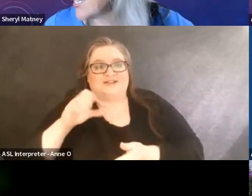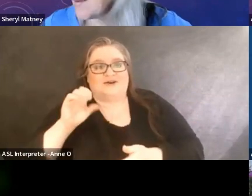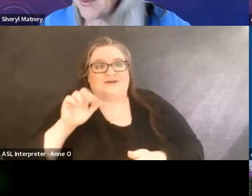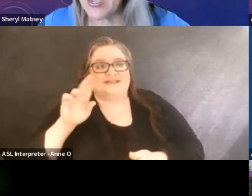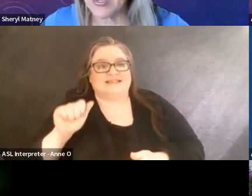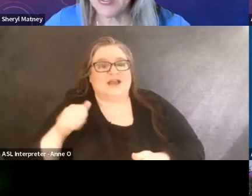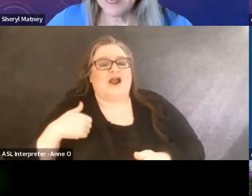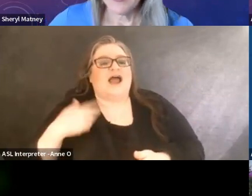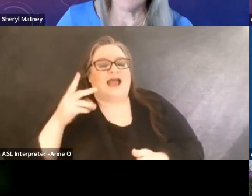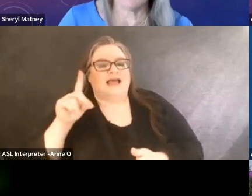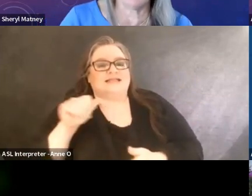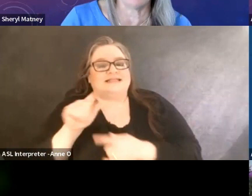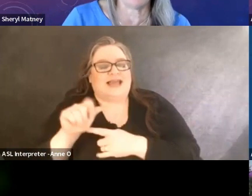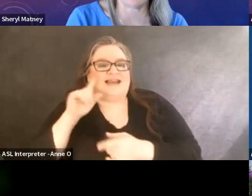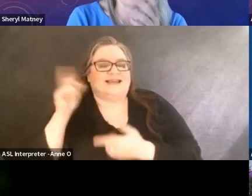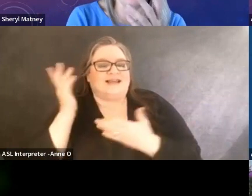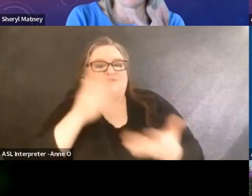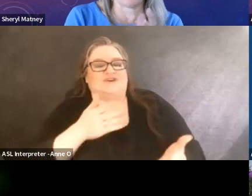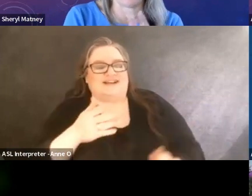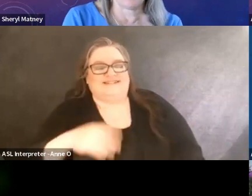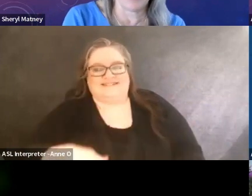data to take back.